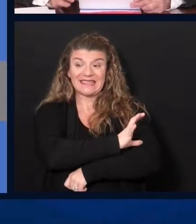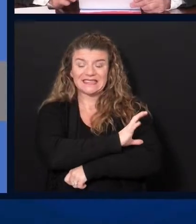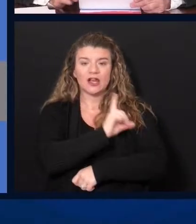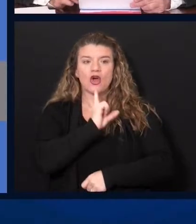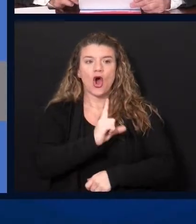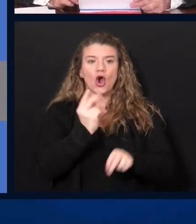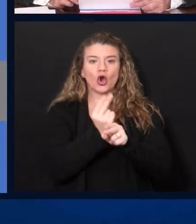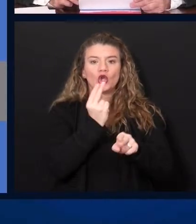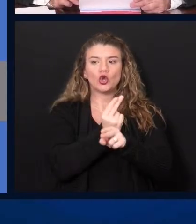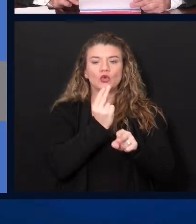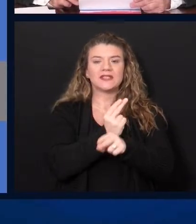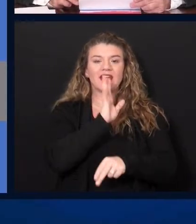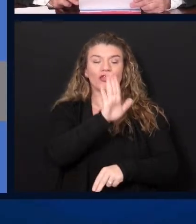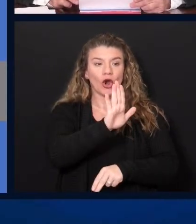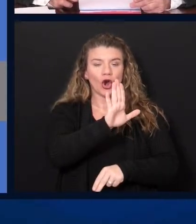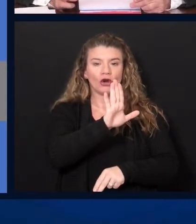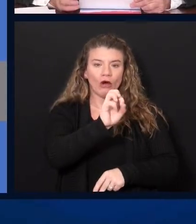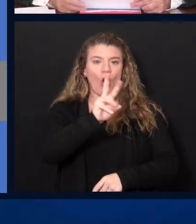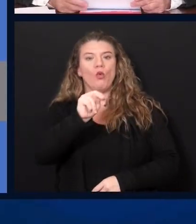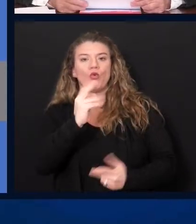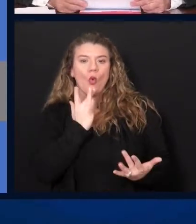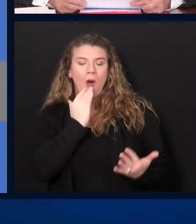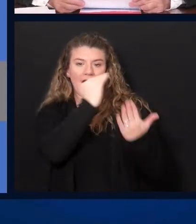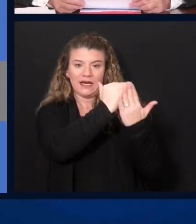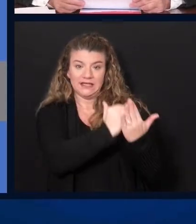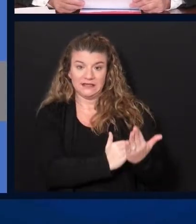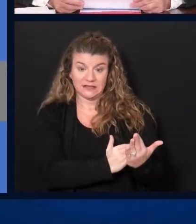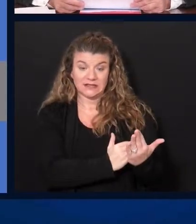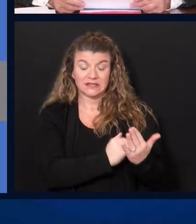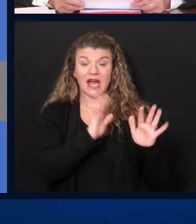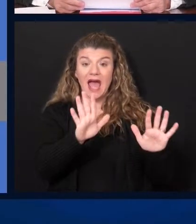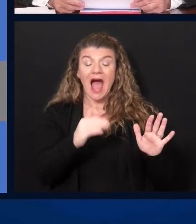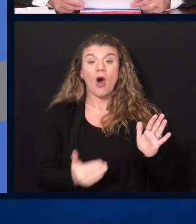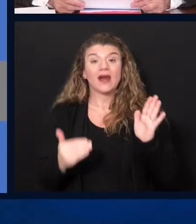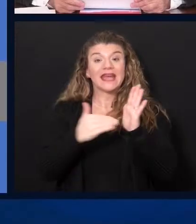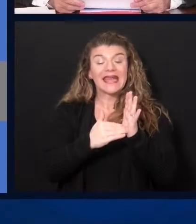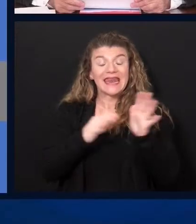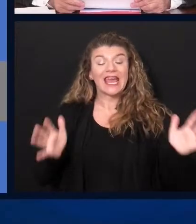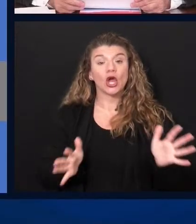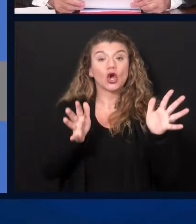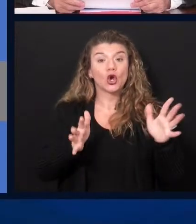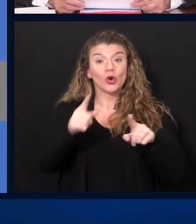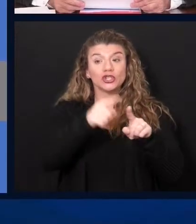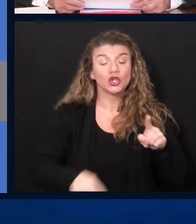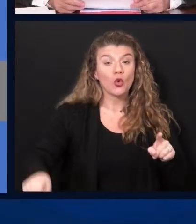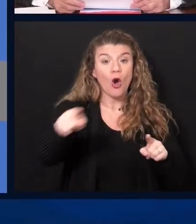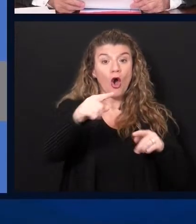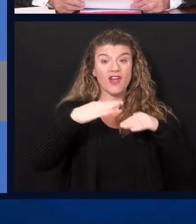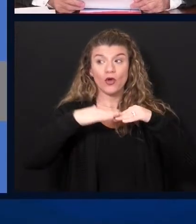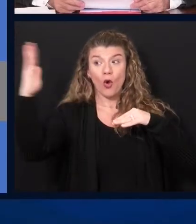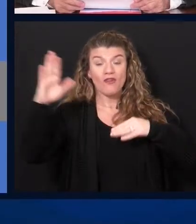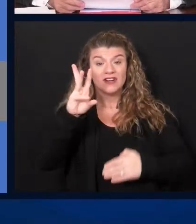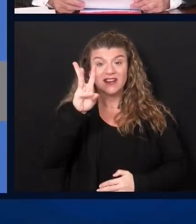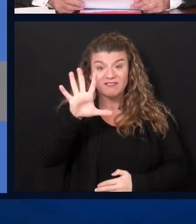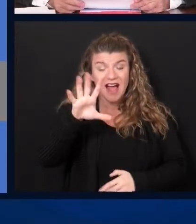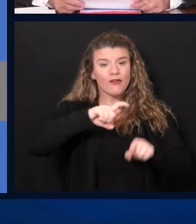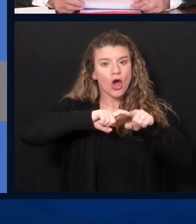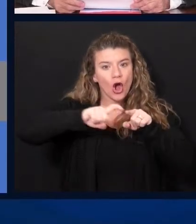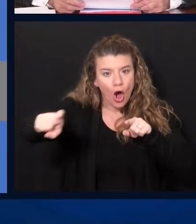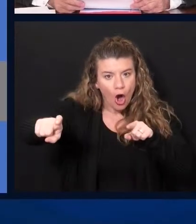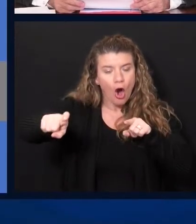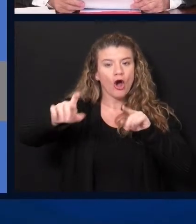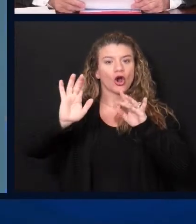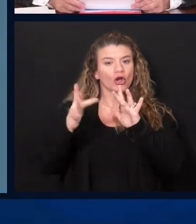utilizing existing wait lists. I want to again encourage anyone over the age of 65 to call or